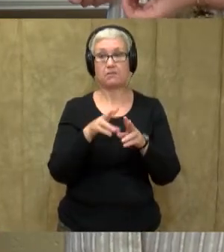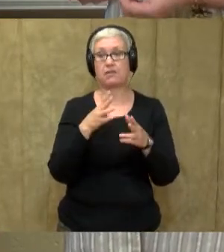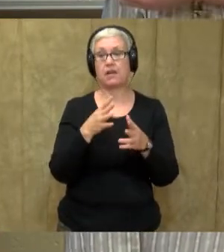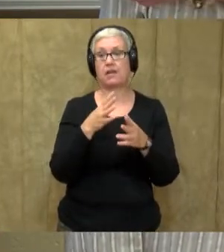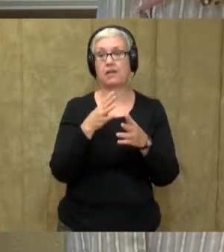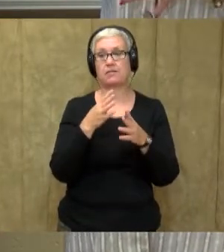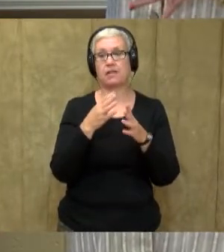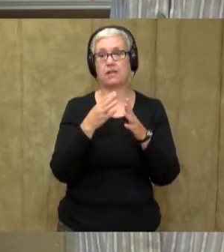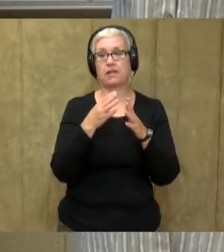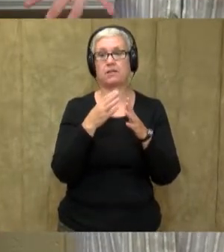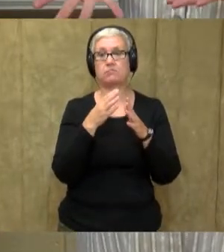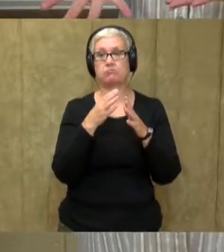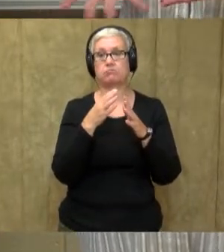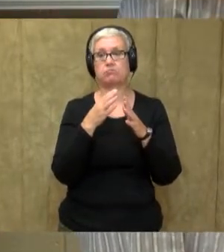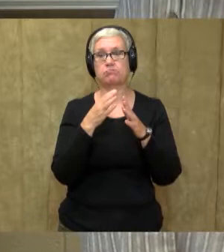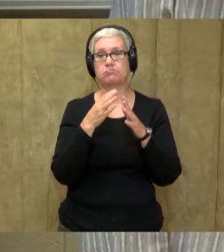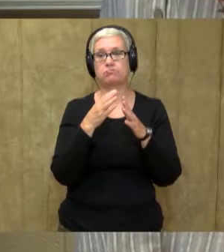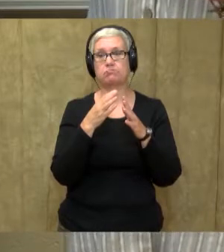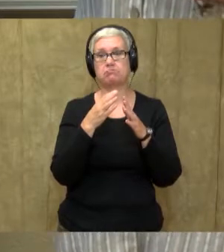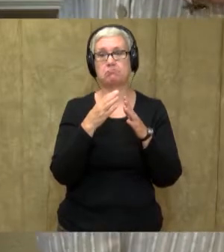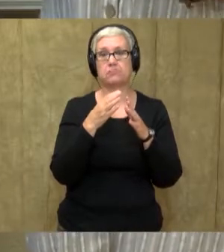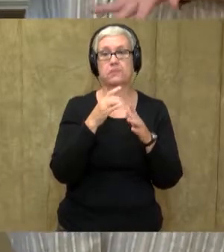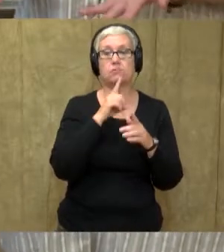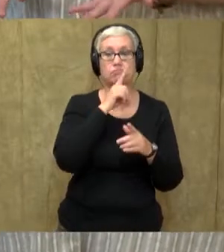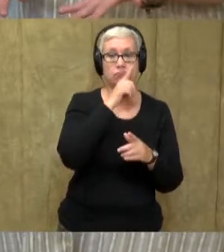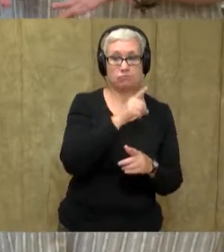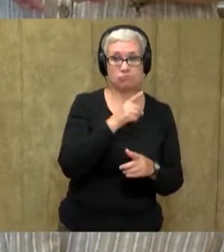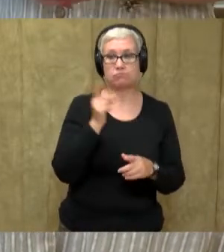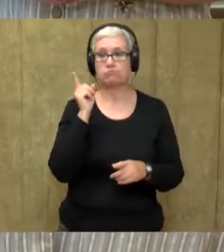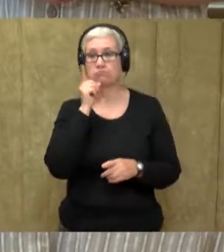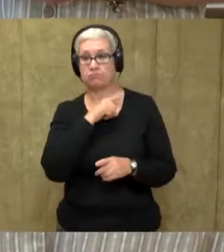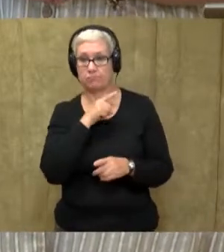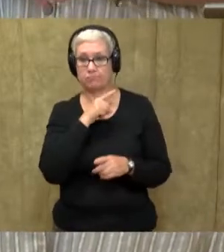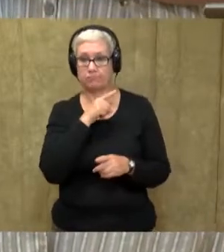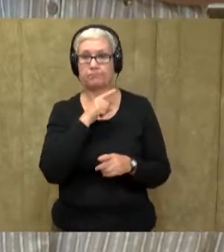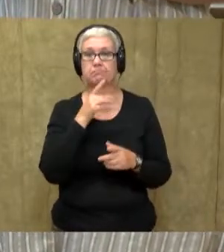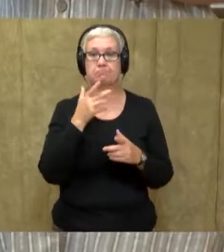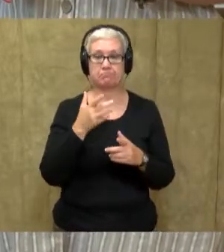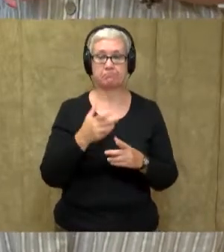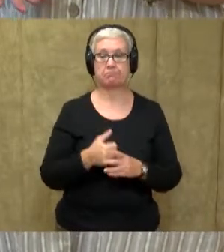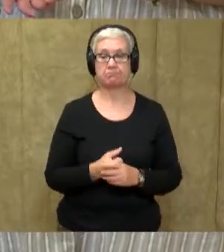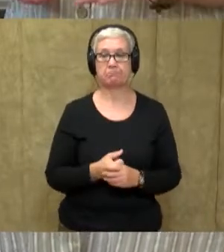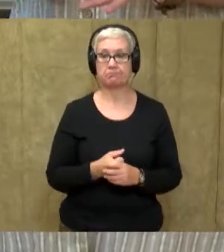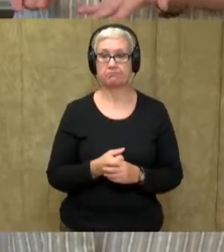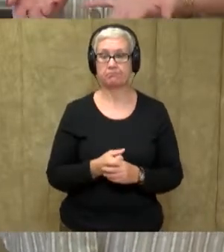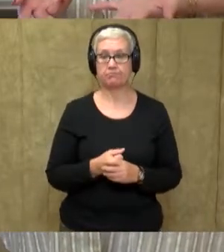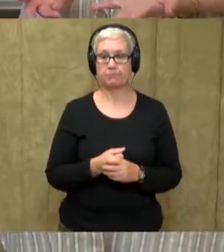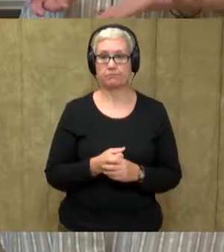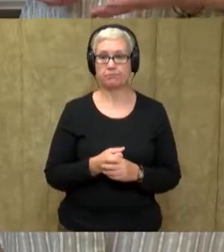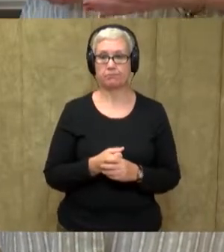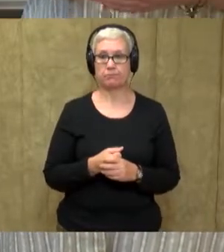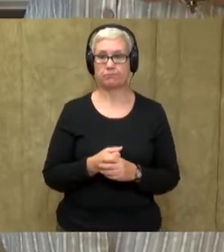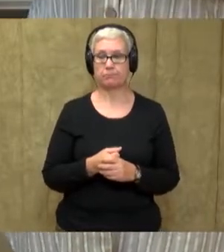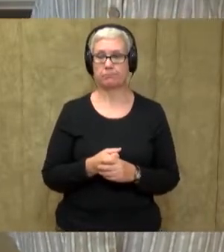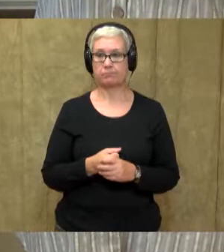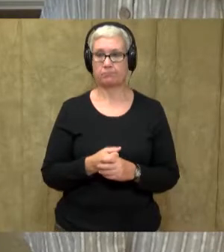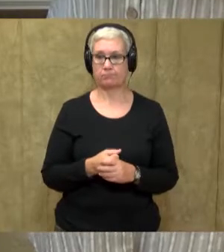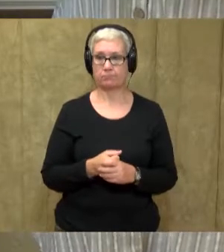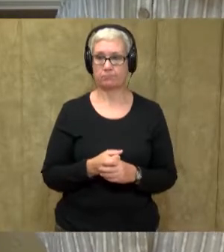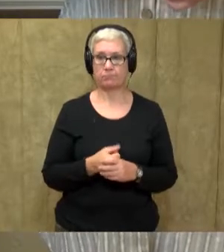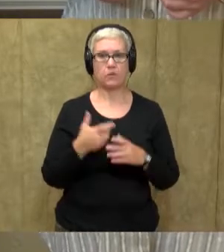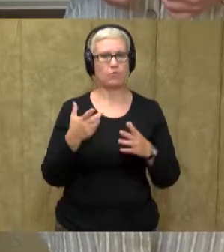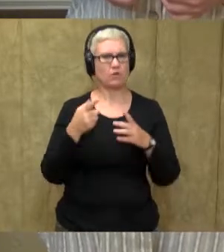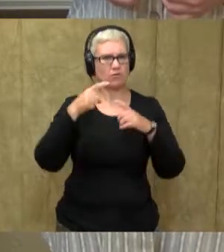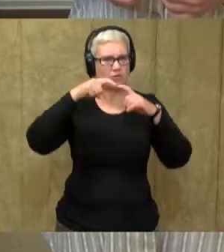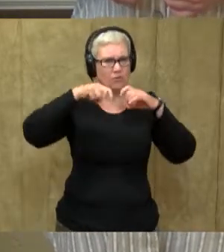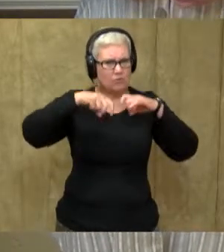sufficient, and identify false statements or fallacious reasoning. Okay, so what we're going to do today is we're going just to dig a